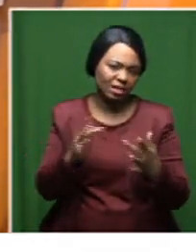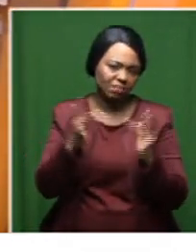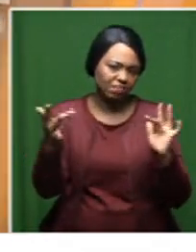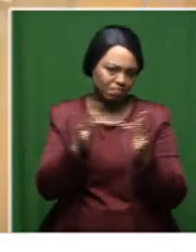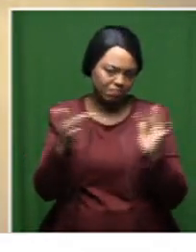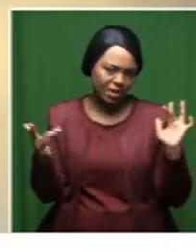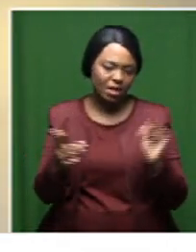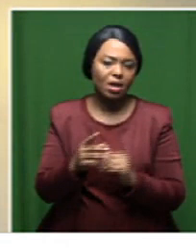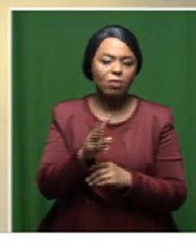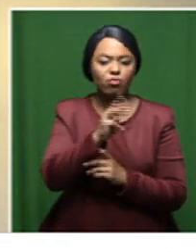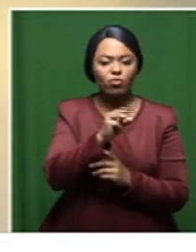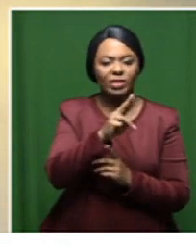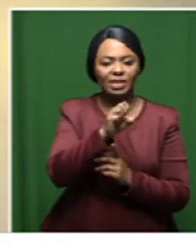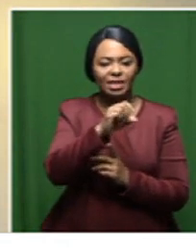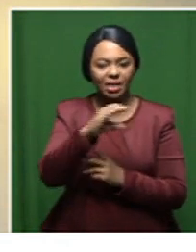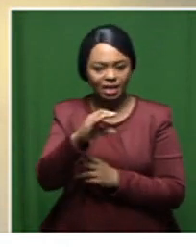musicinafrica.net